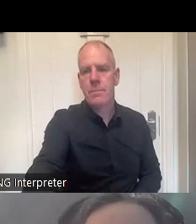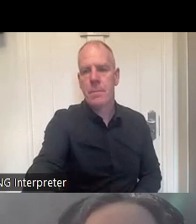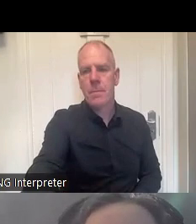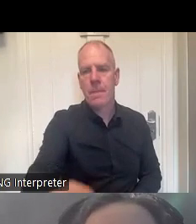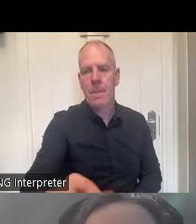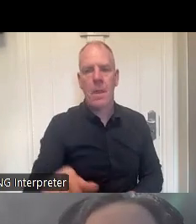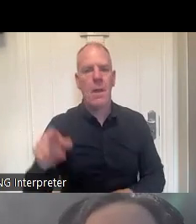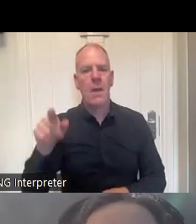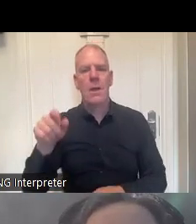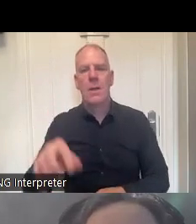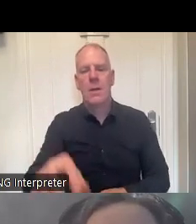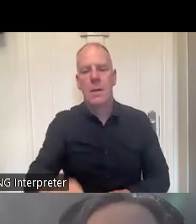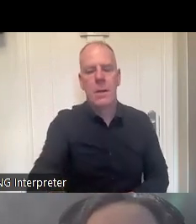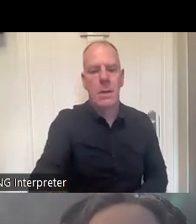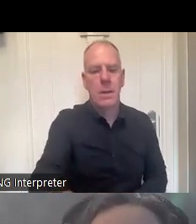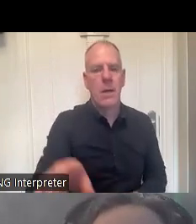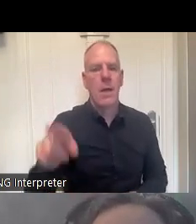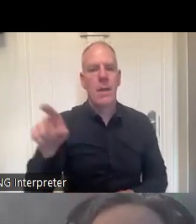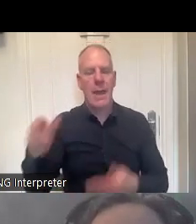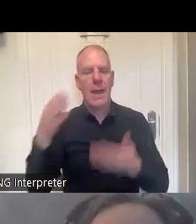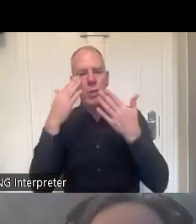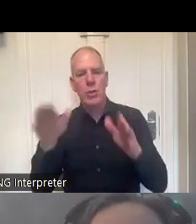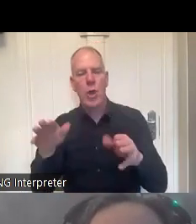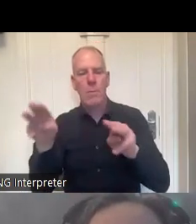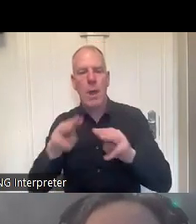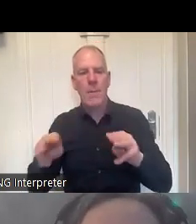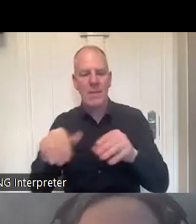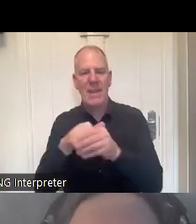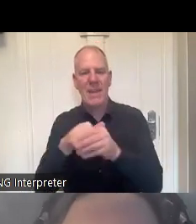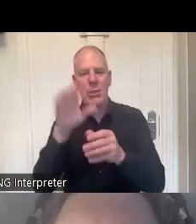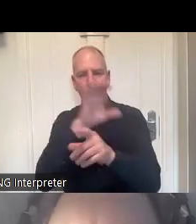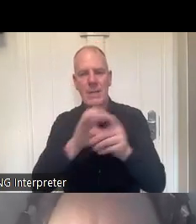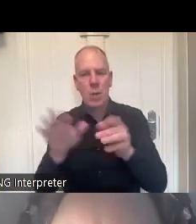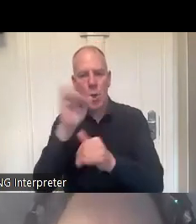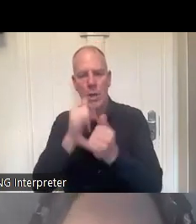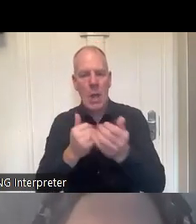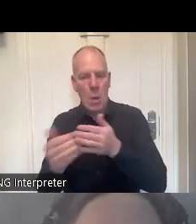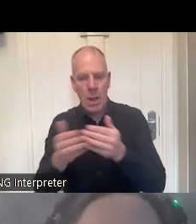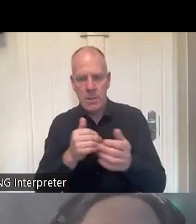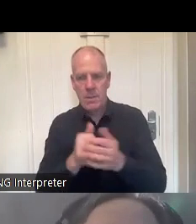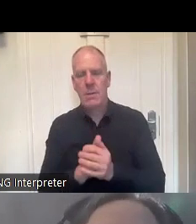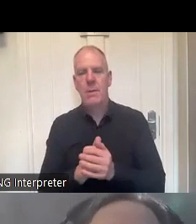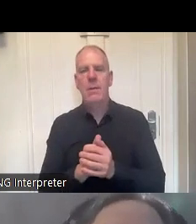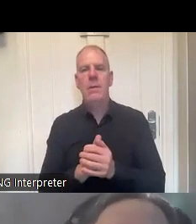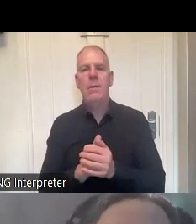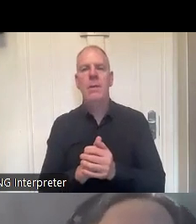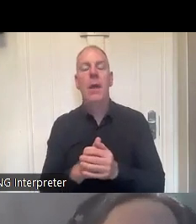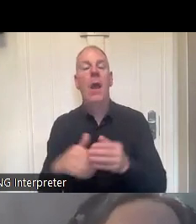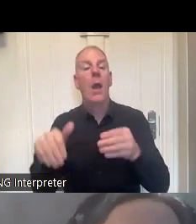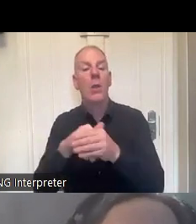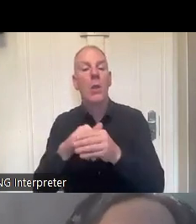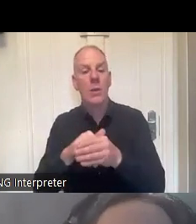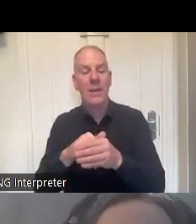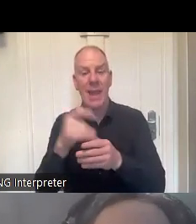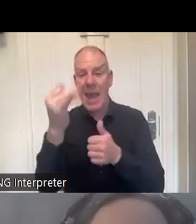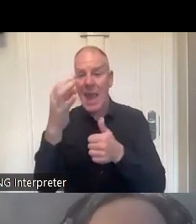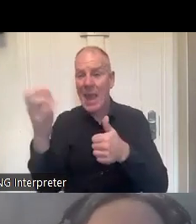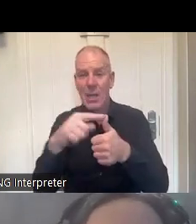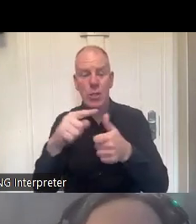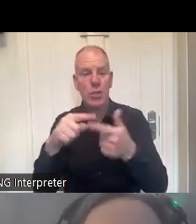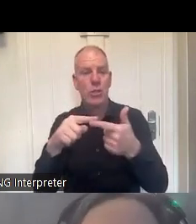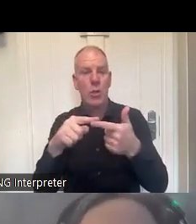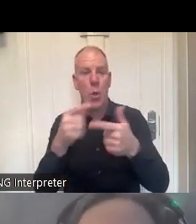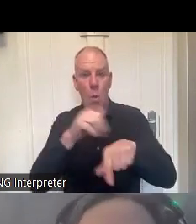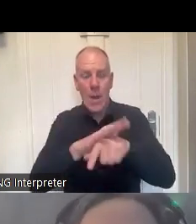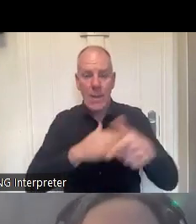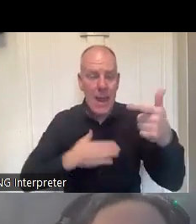into the population in each region. Sorry, I didn't mean to go forward just yet, including age distribution, sex,